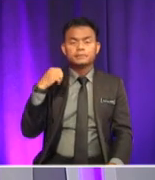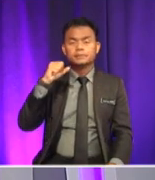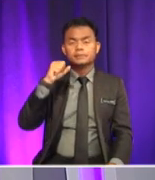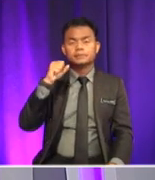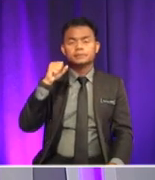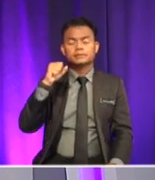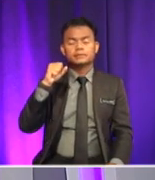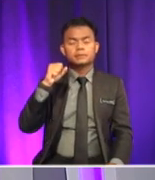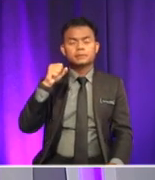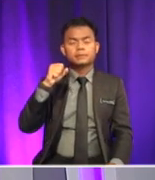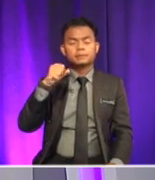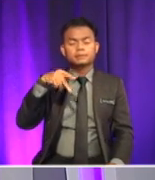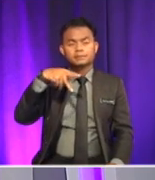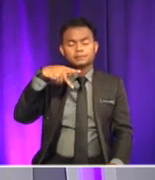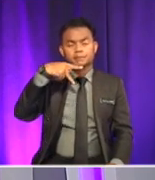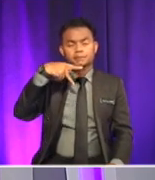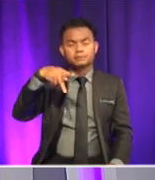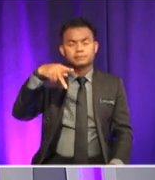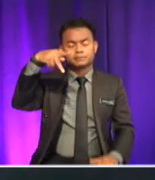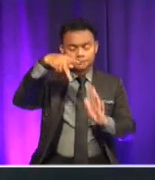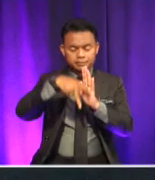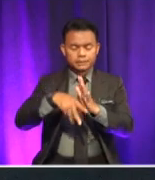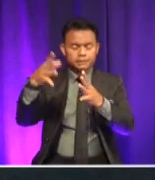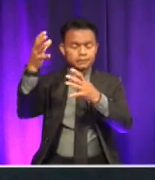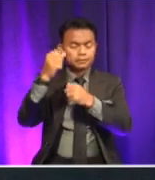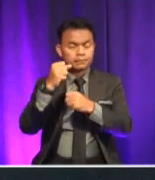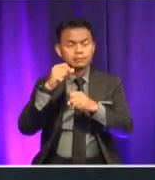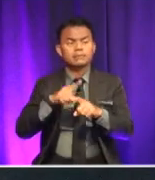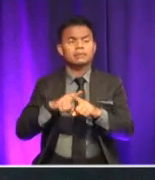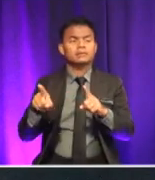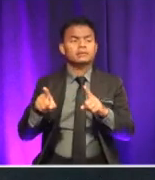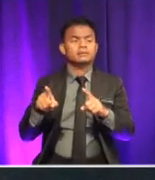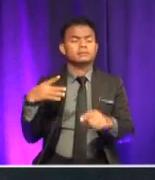story. Correct. I see. Because if students just